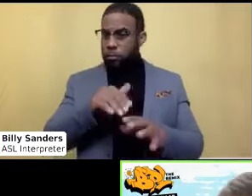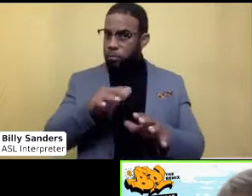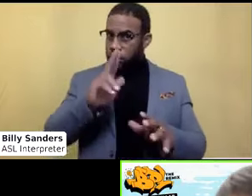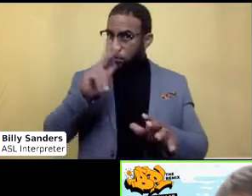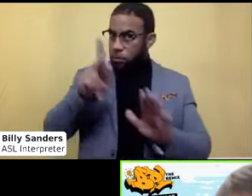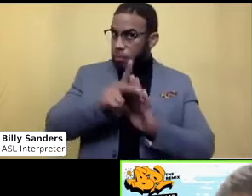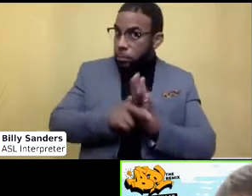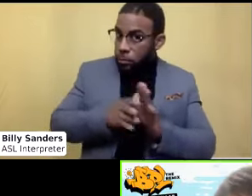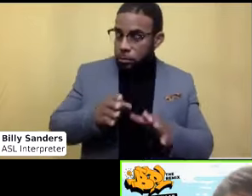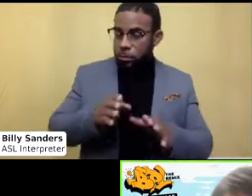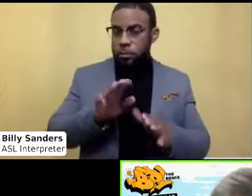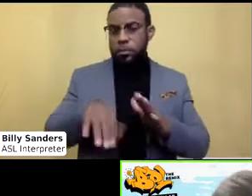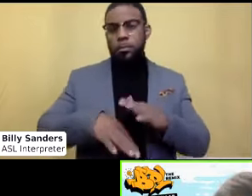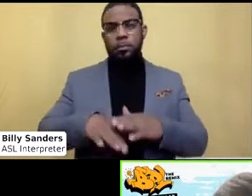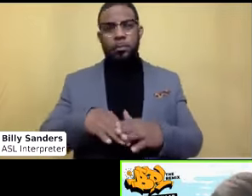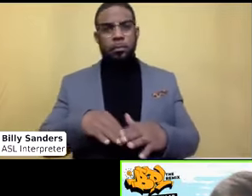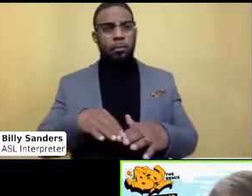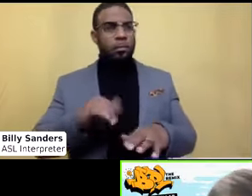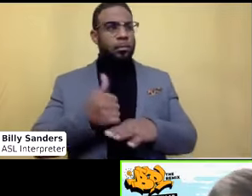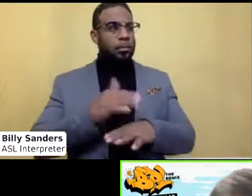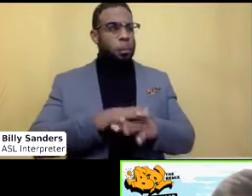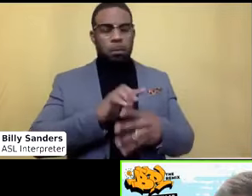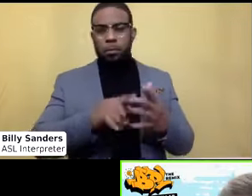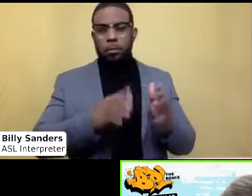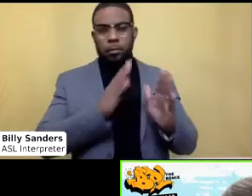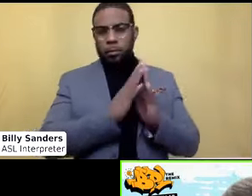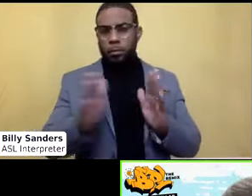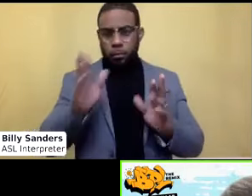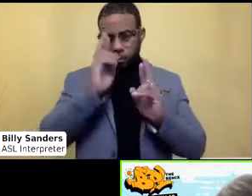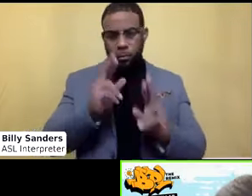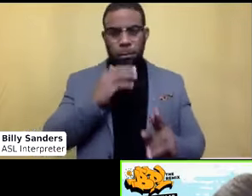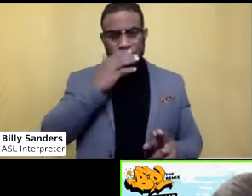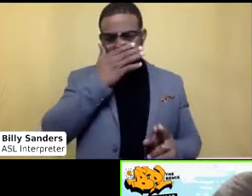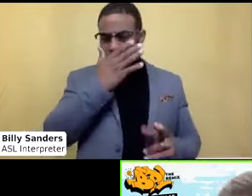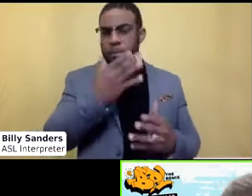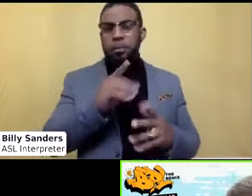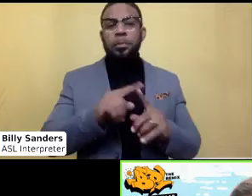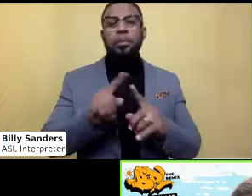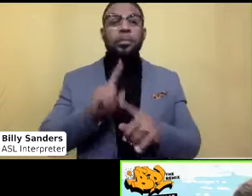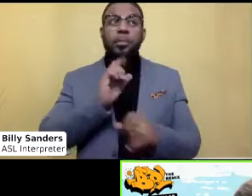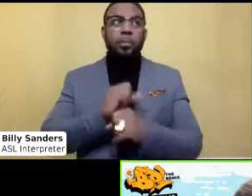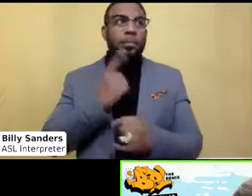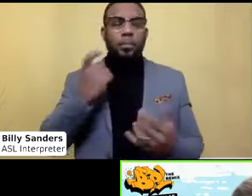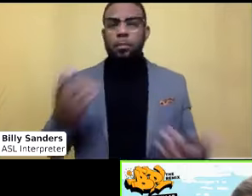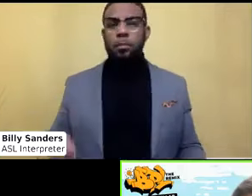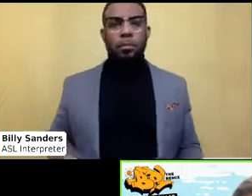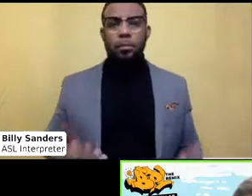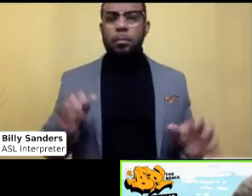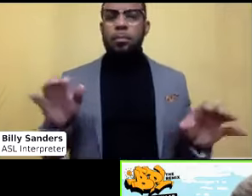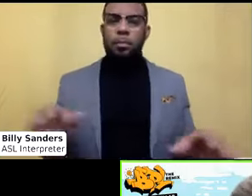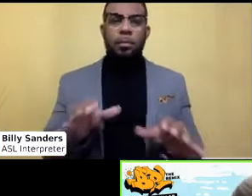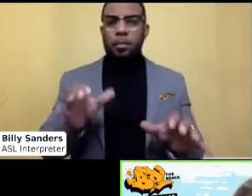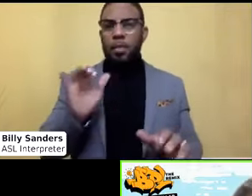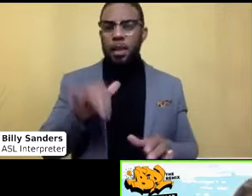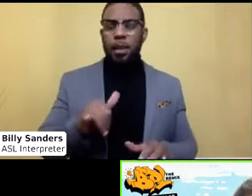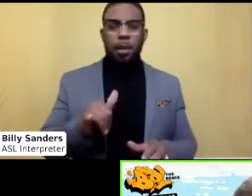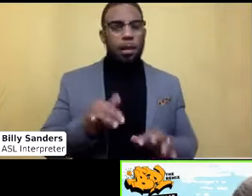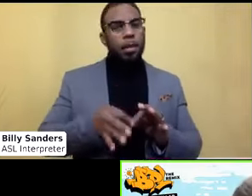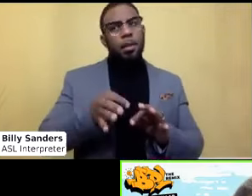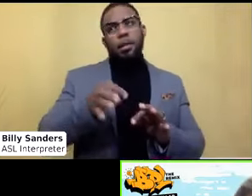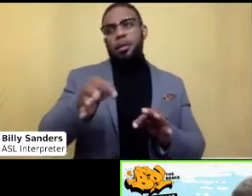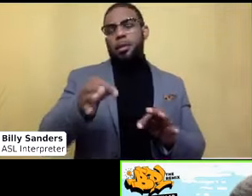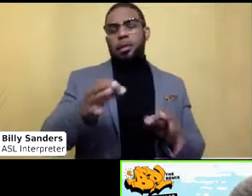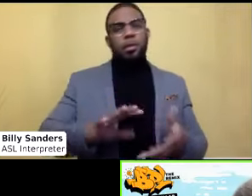policy wise, basically based on their effectiveness, as really just an action that furthers